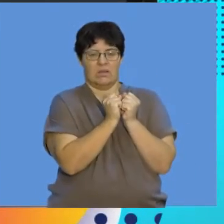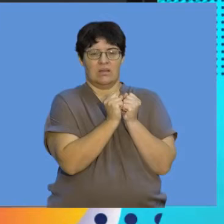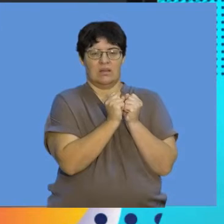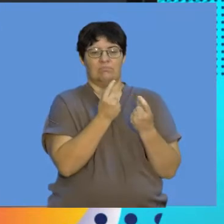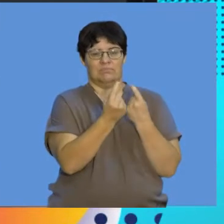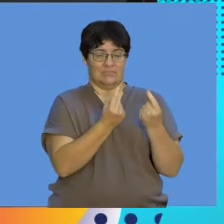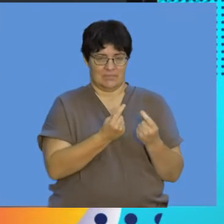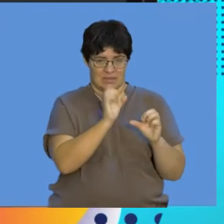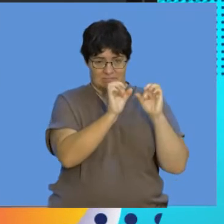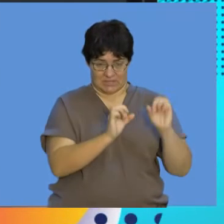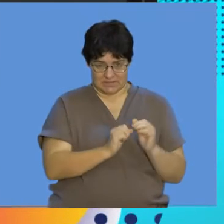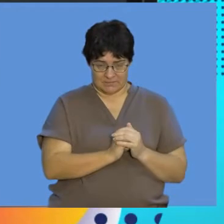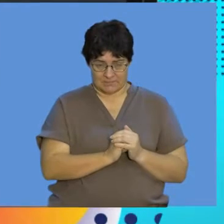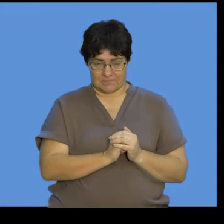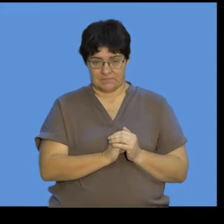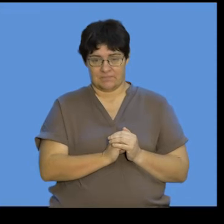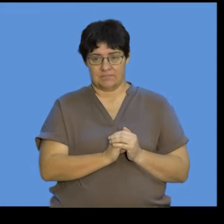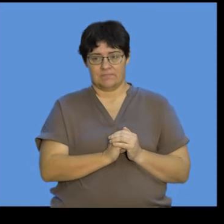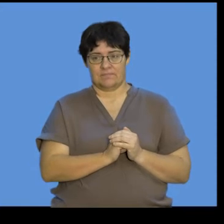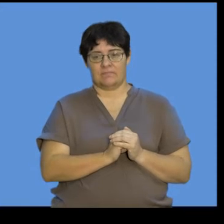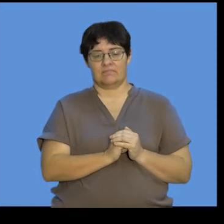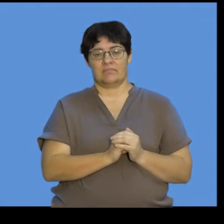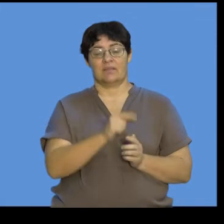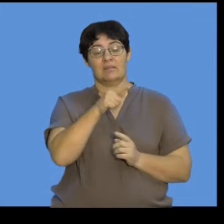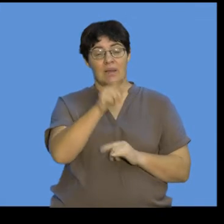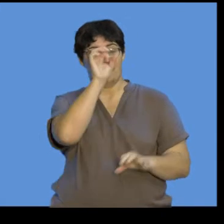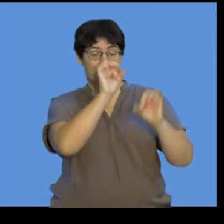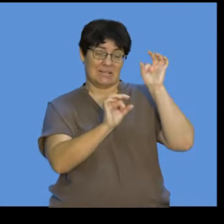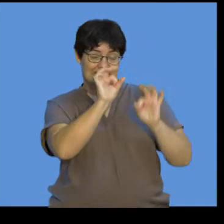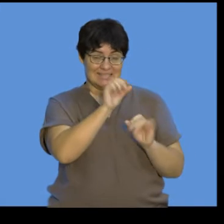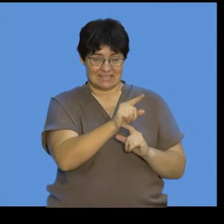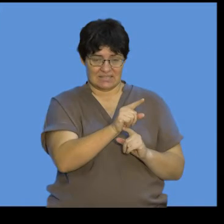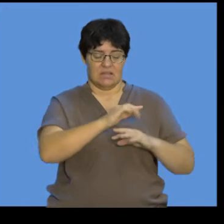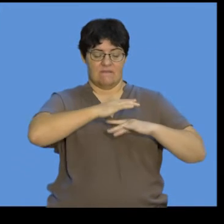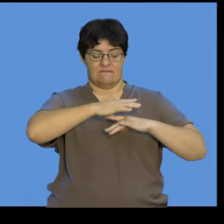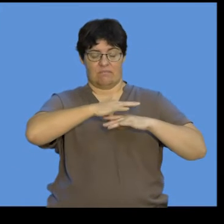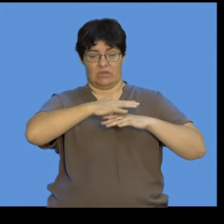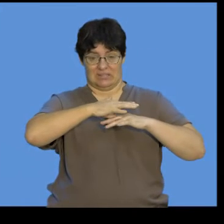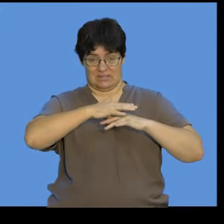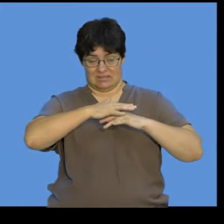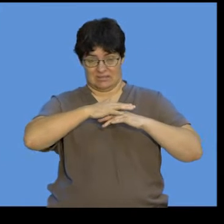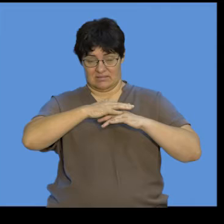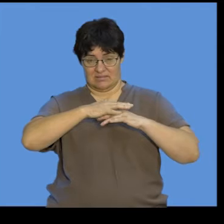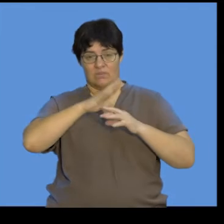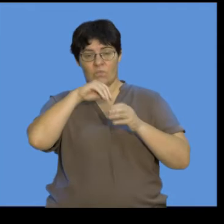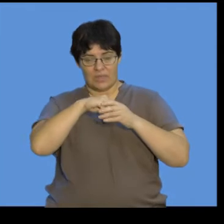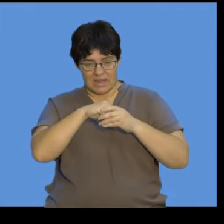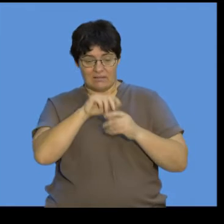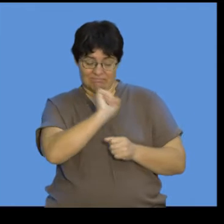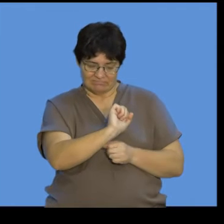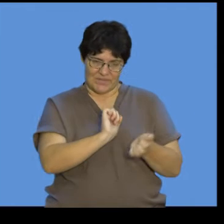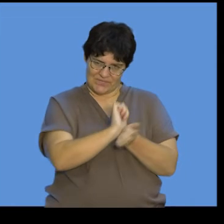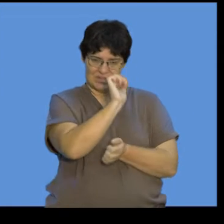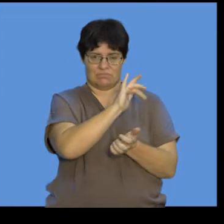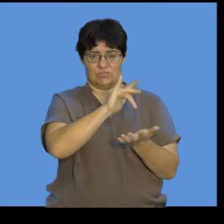the particles of a solid, okay? So these particles, they vibrate within fixed position, and in